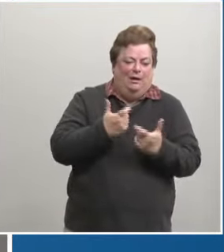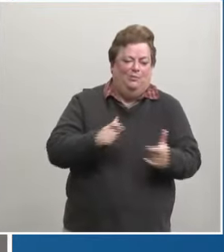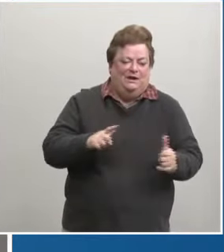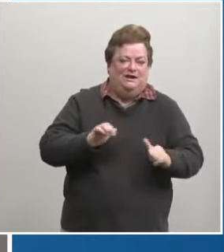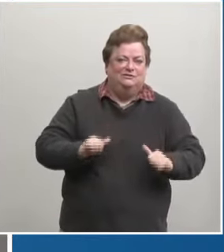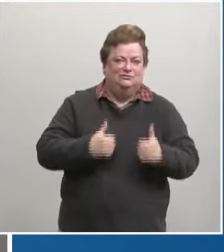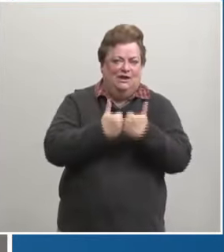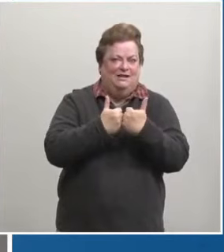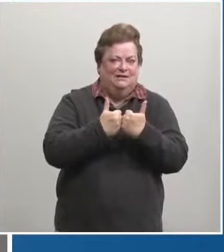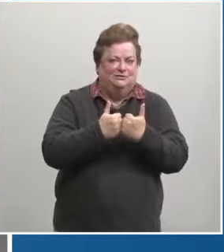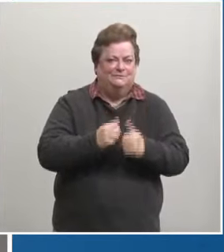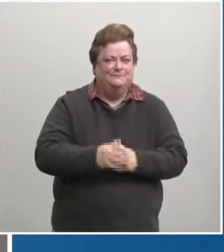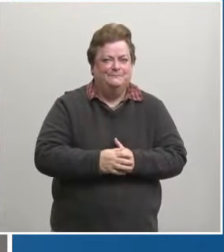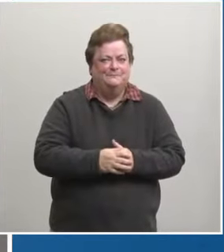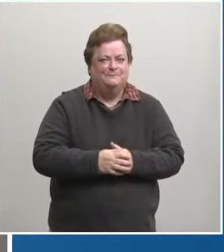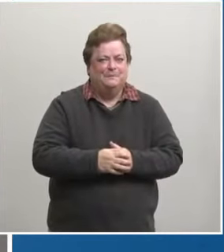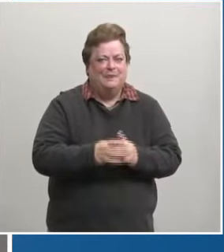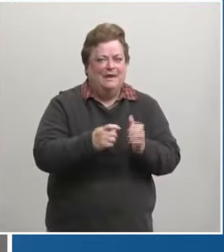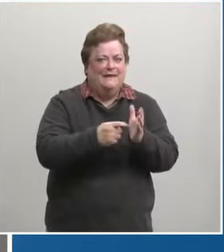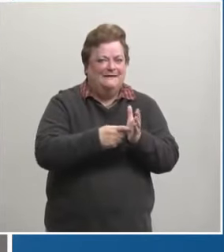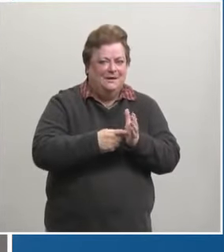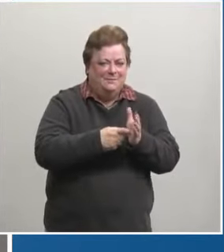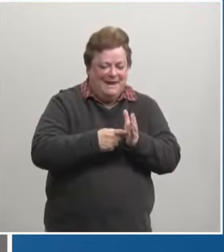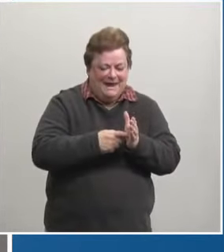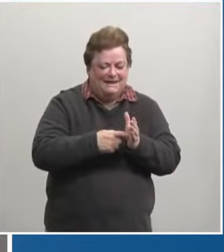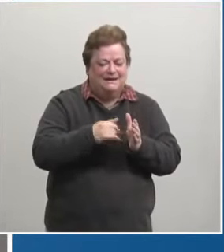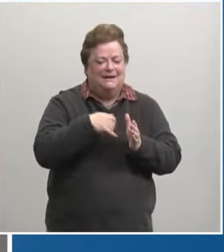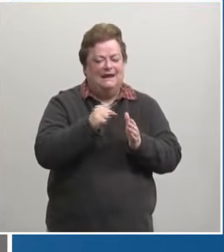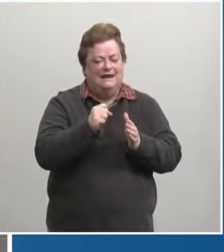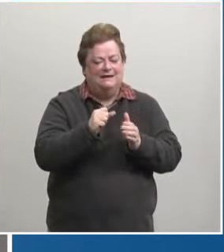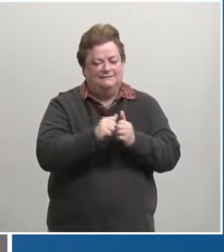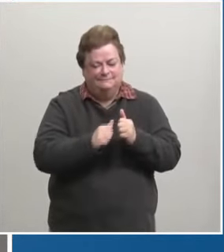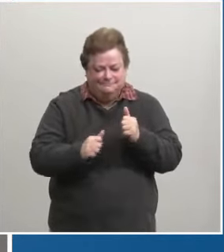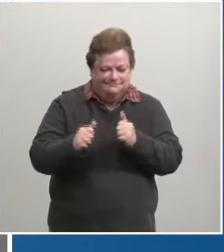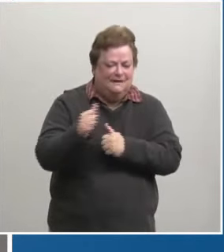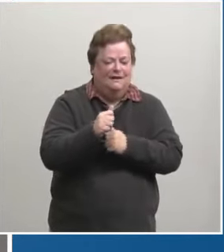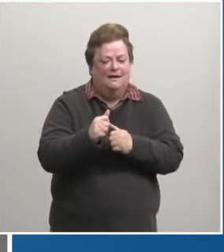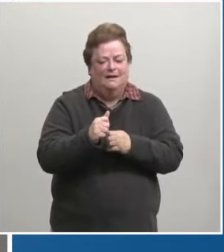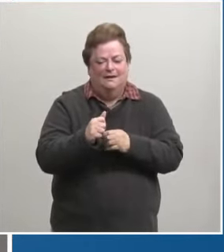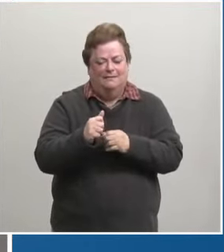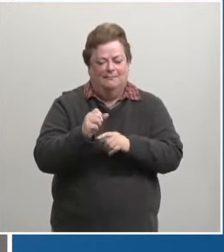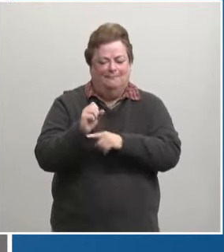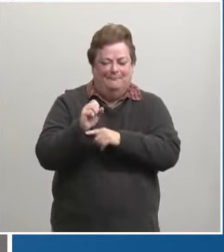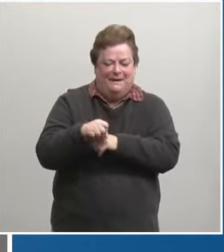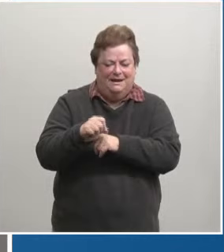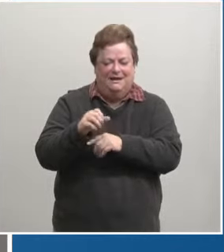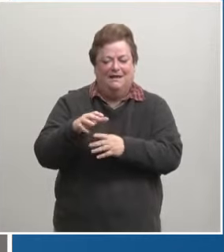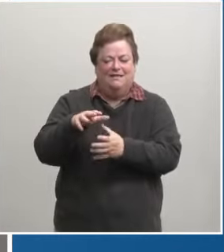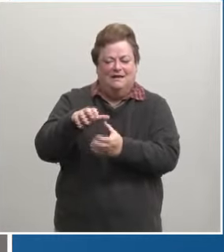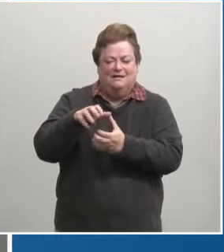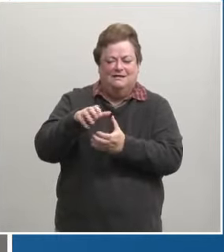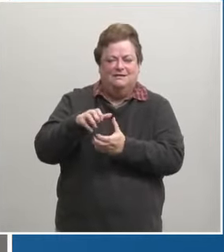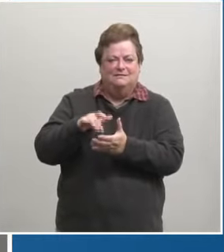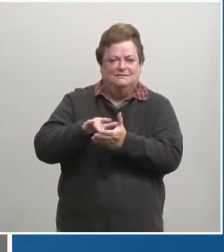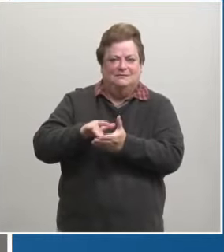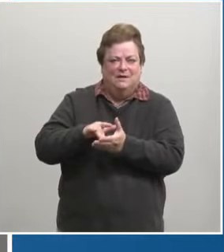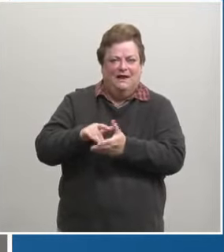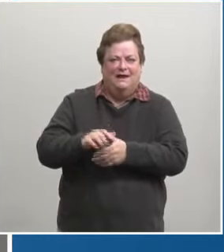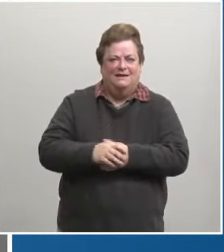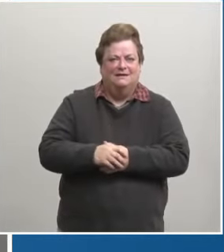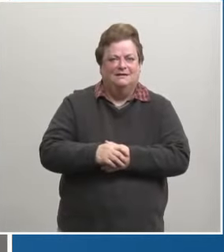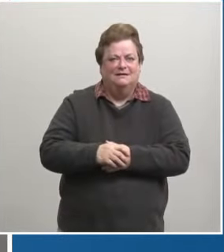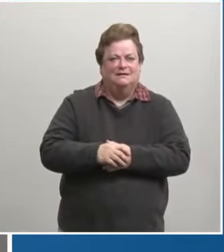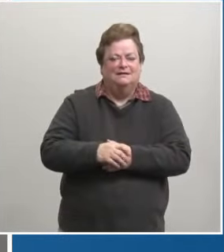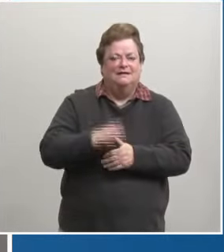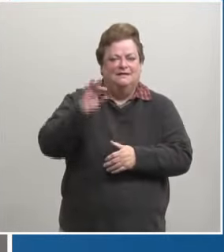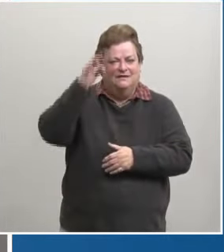vaccination efforts. Demand is far outpacing supply locally, statewide and nationwide. The